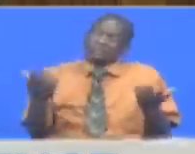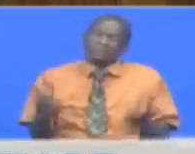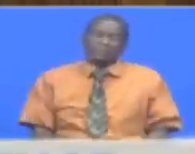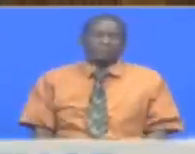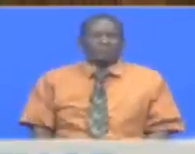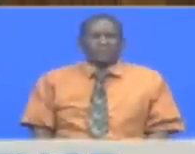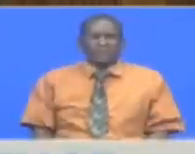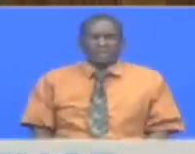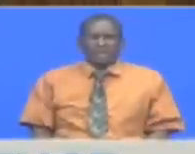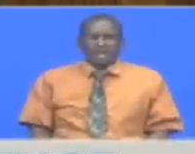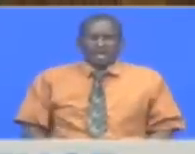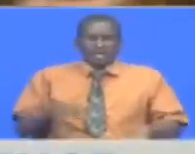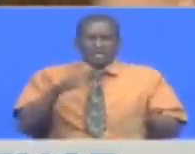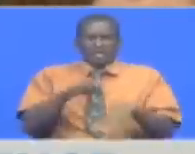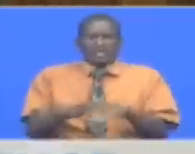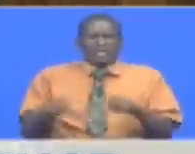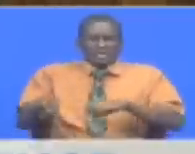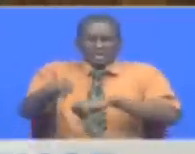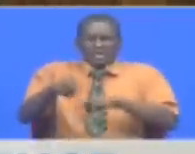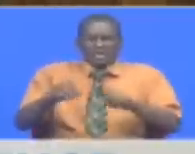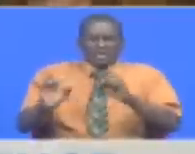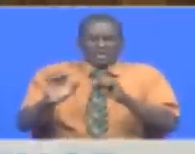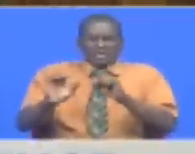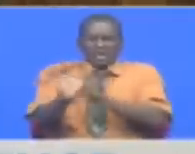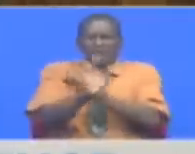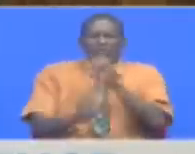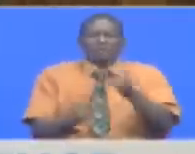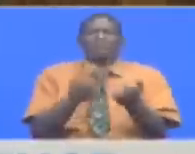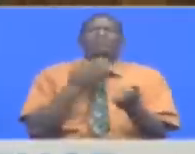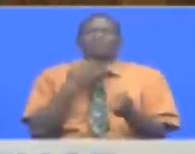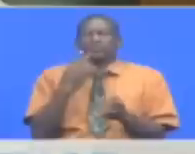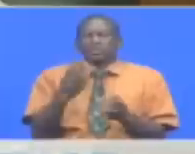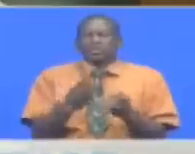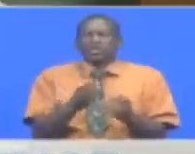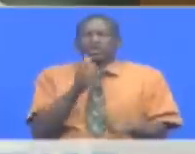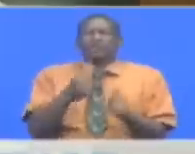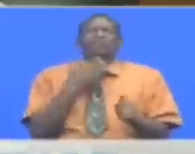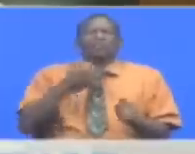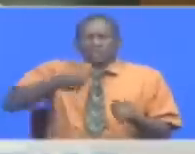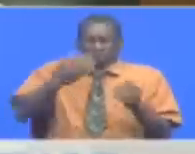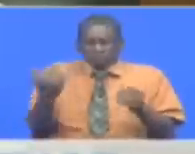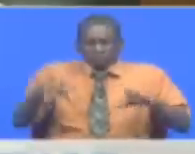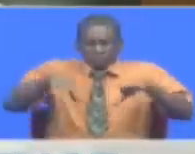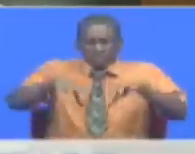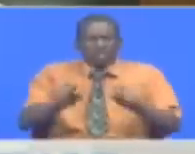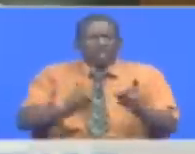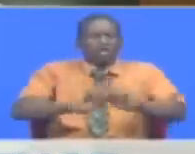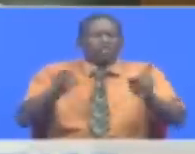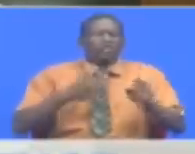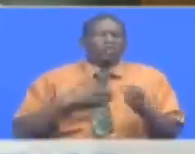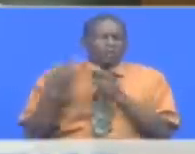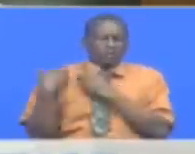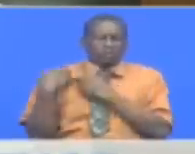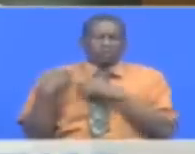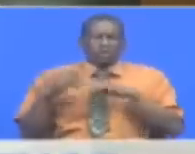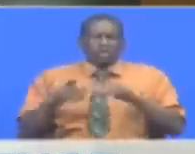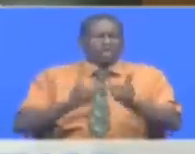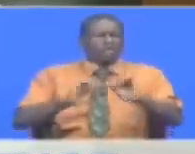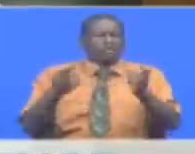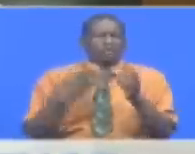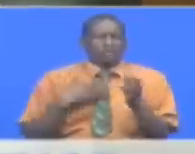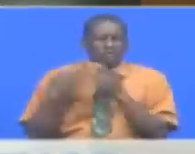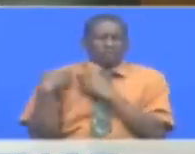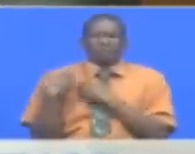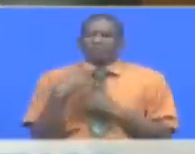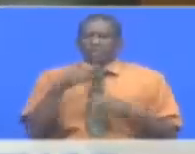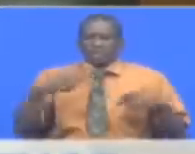get the Kenya that we want to see, that we want our children to inherit. It is not my duty, nor is it my responsibility to tell